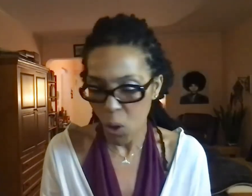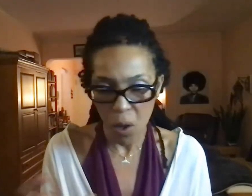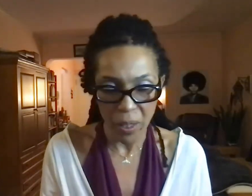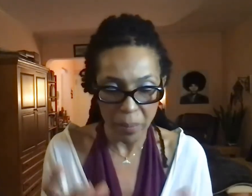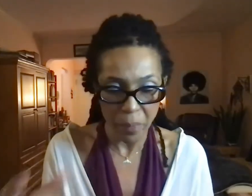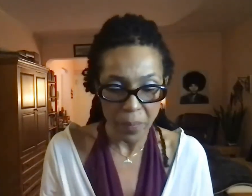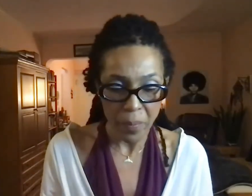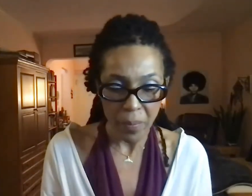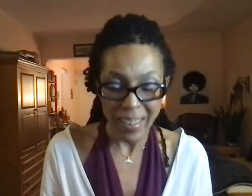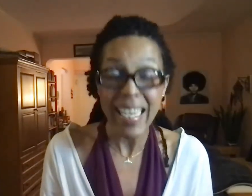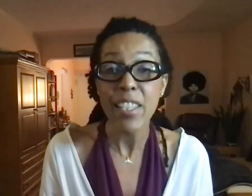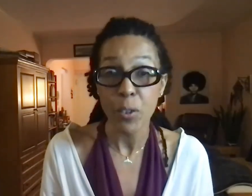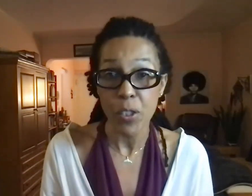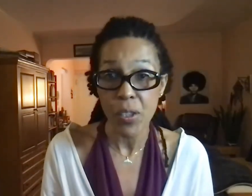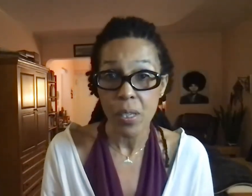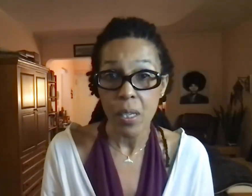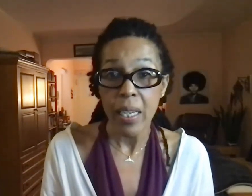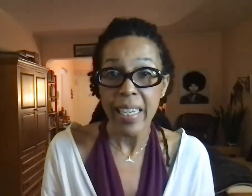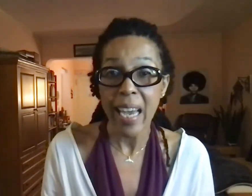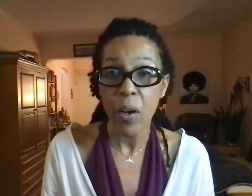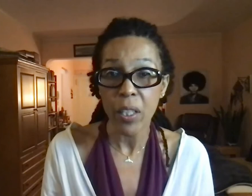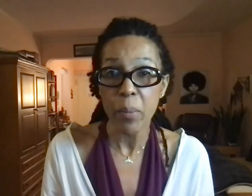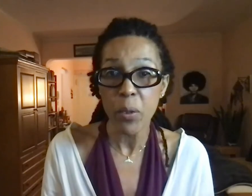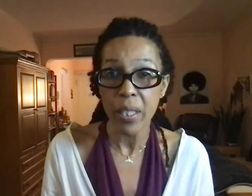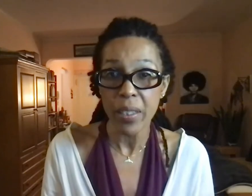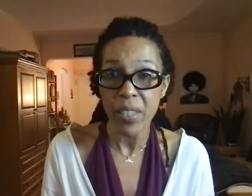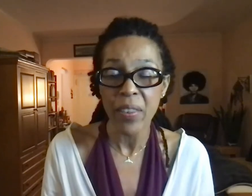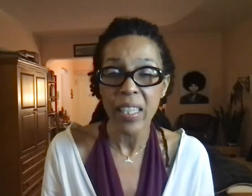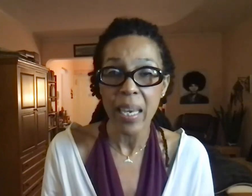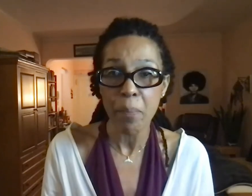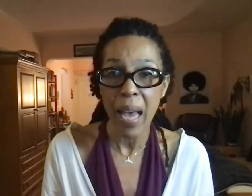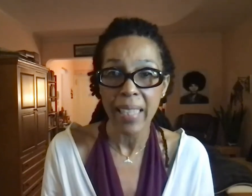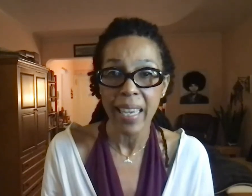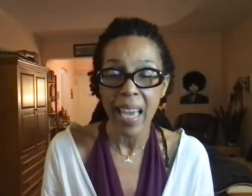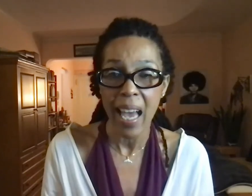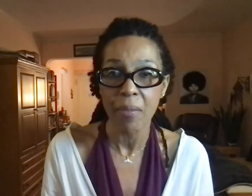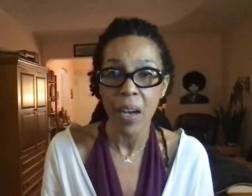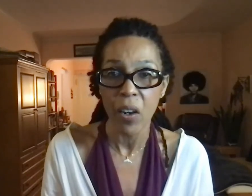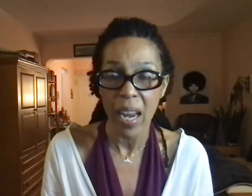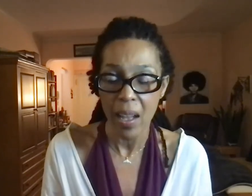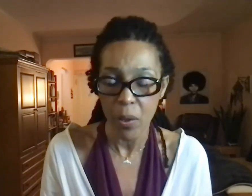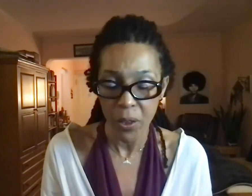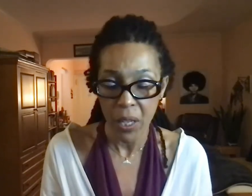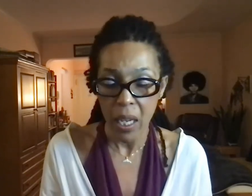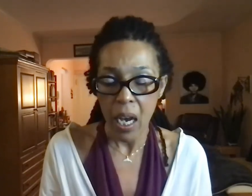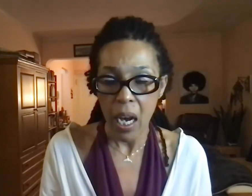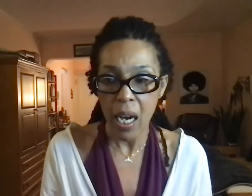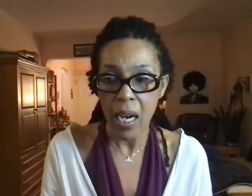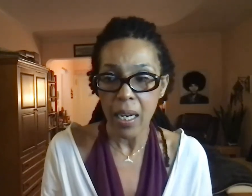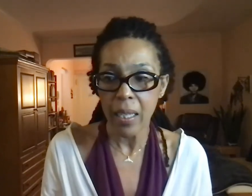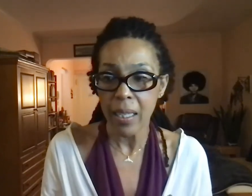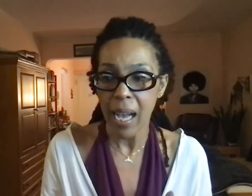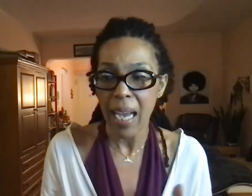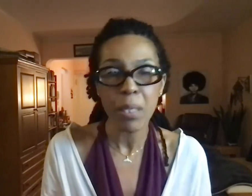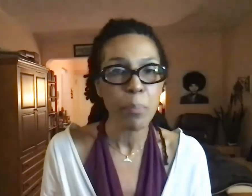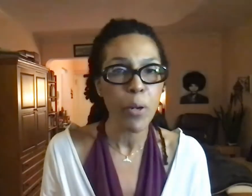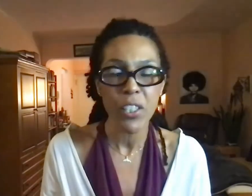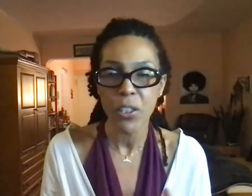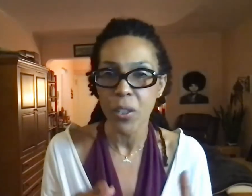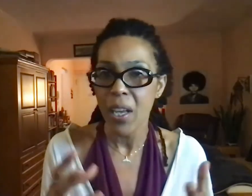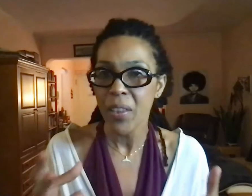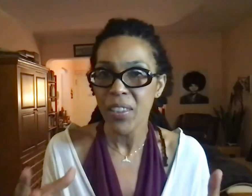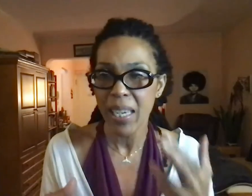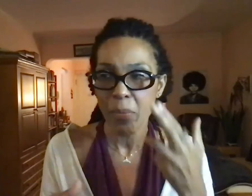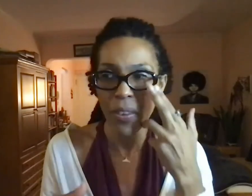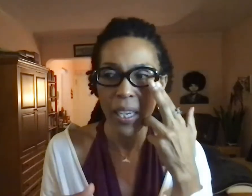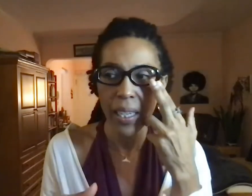what do you call them? Deserts in right. our communities and the impact they have on our health. High blood